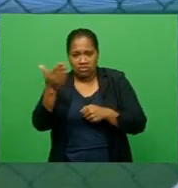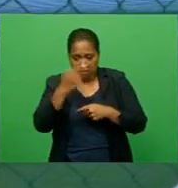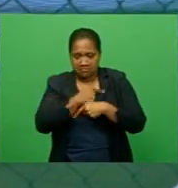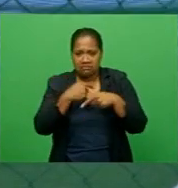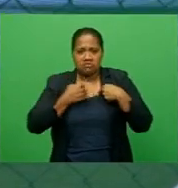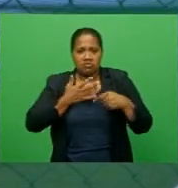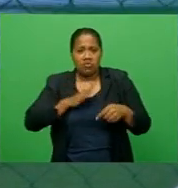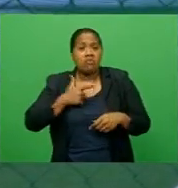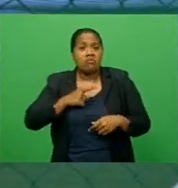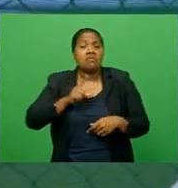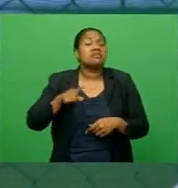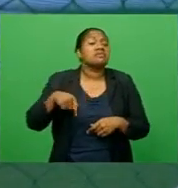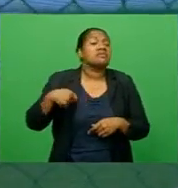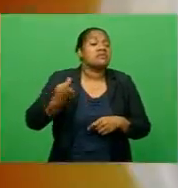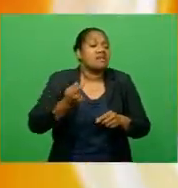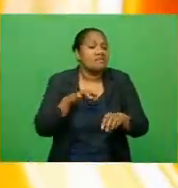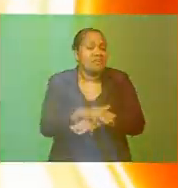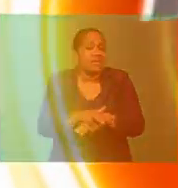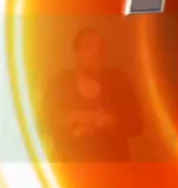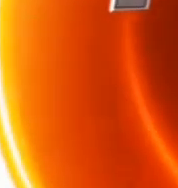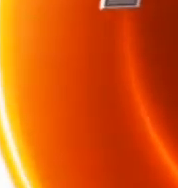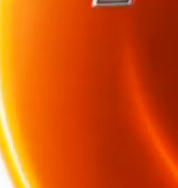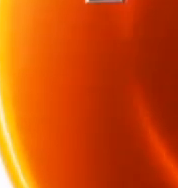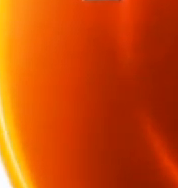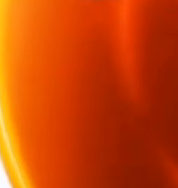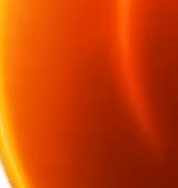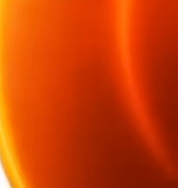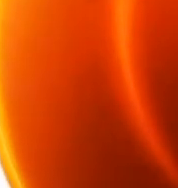is an Olympic qualifier for them.